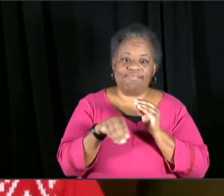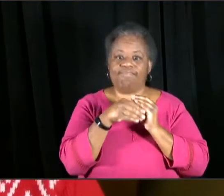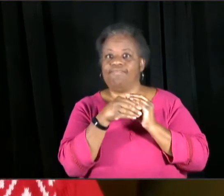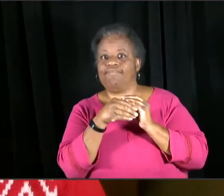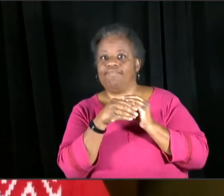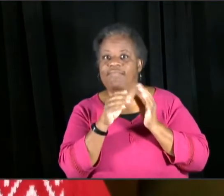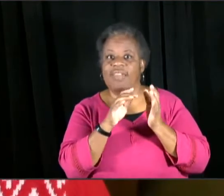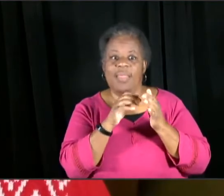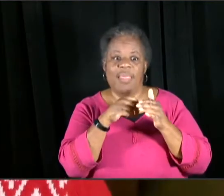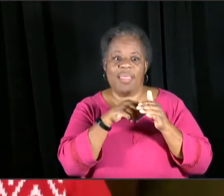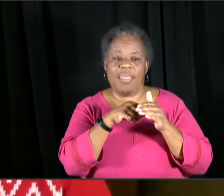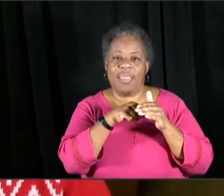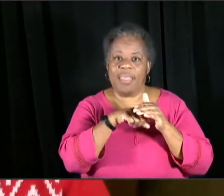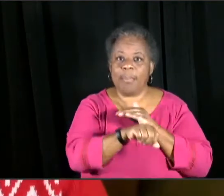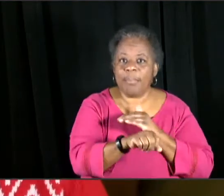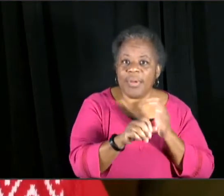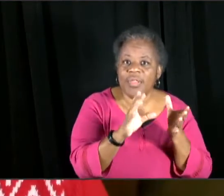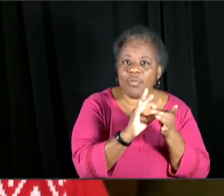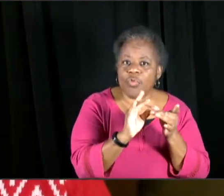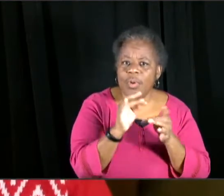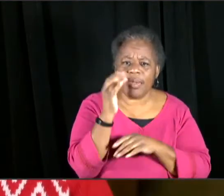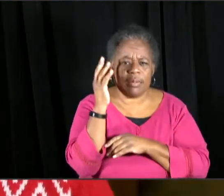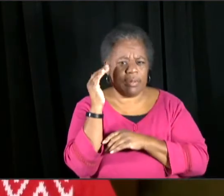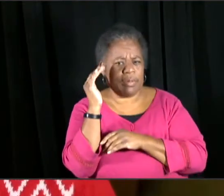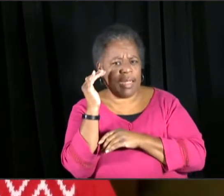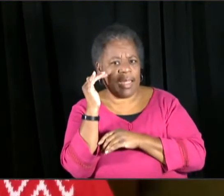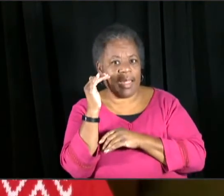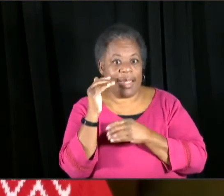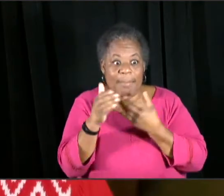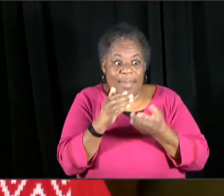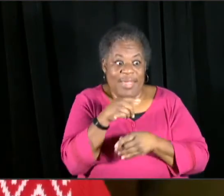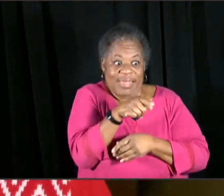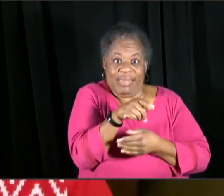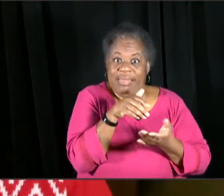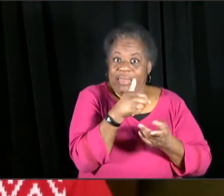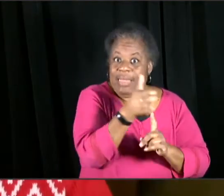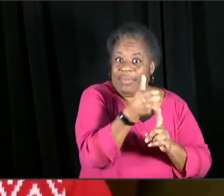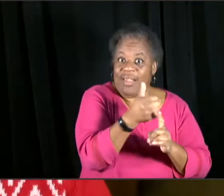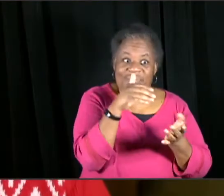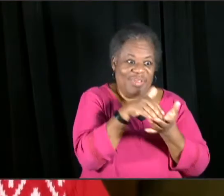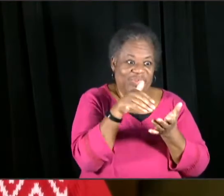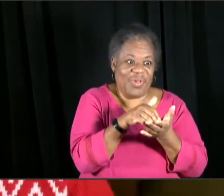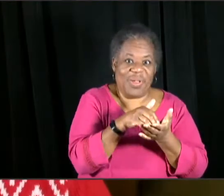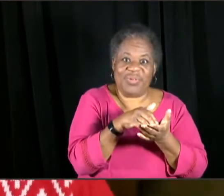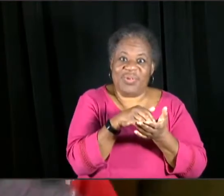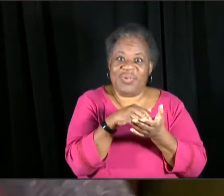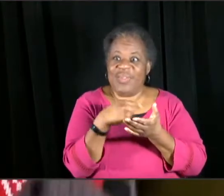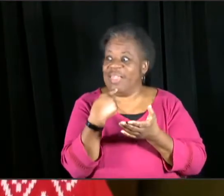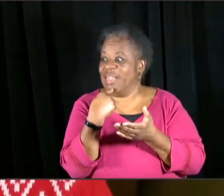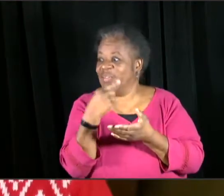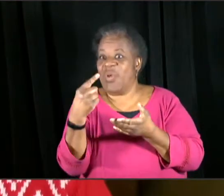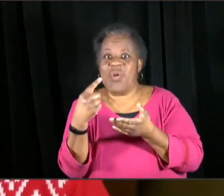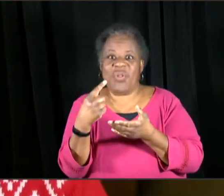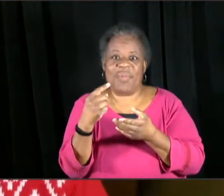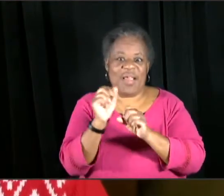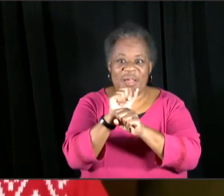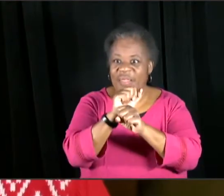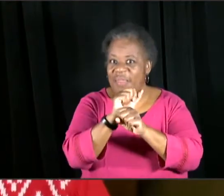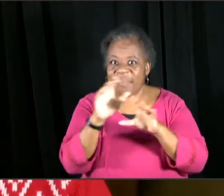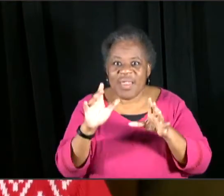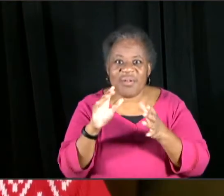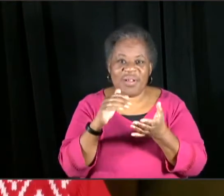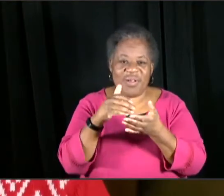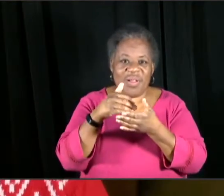writing? Well, maybe because as a physician, he got to talk about the miracle of birth. Medical folks are so